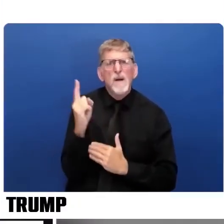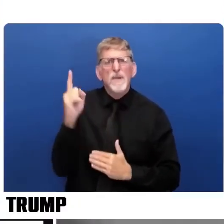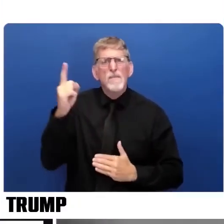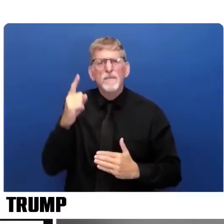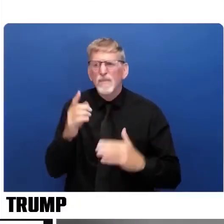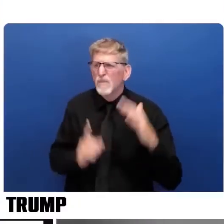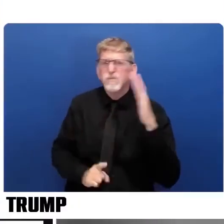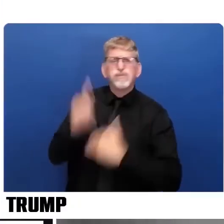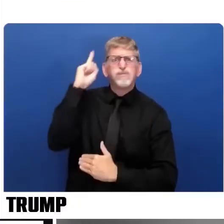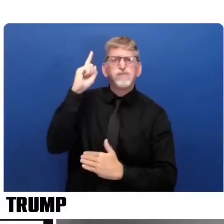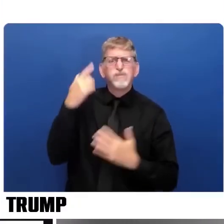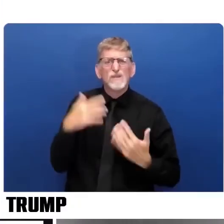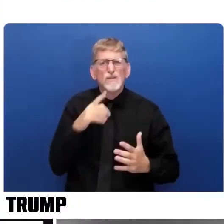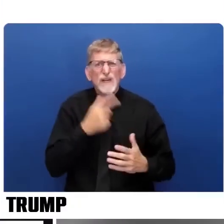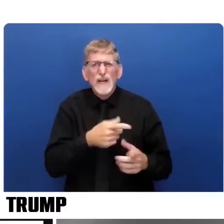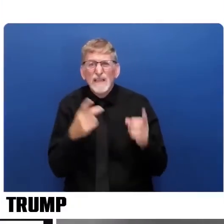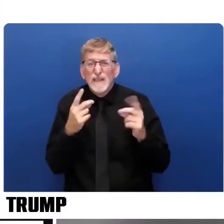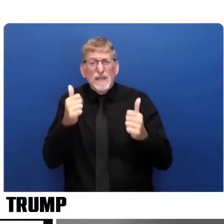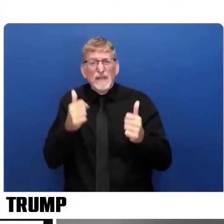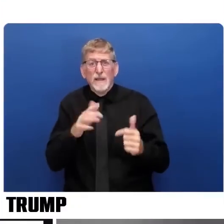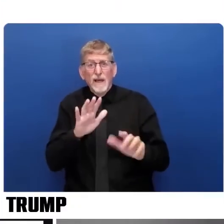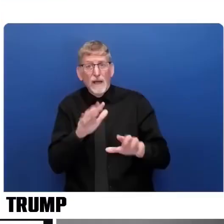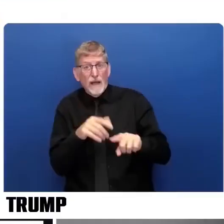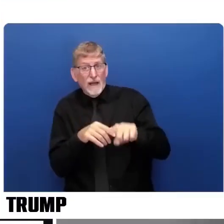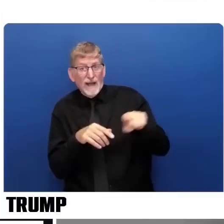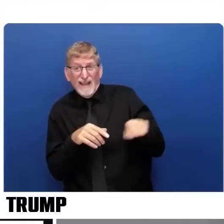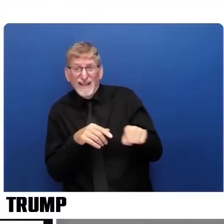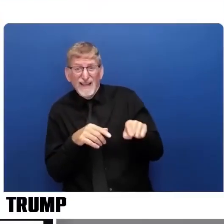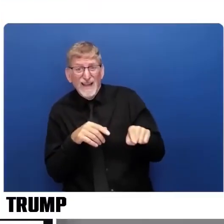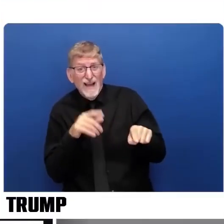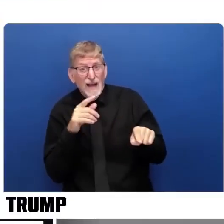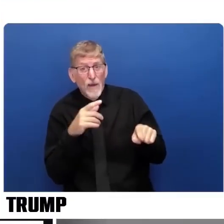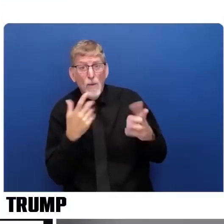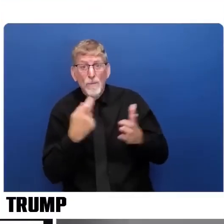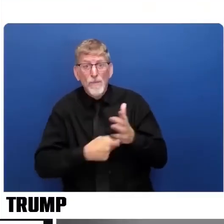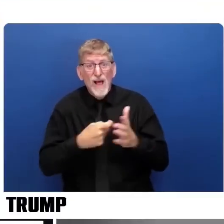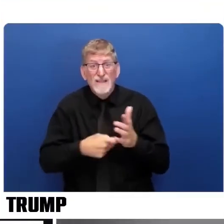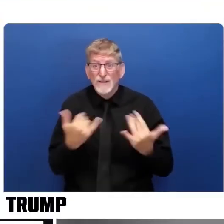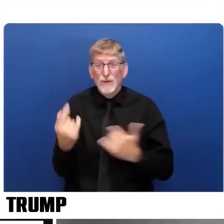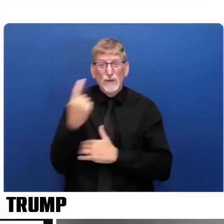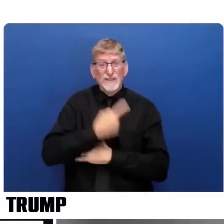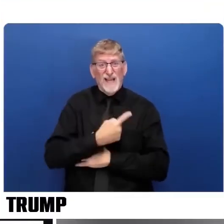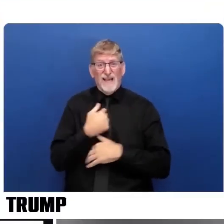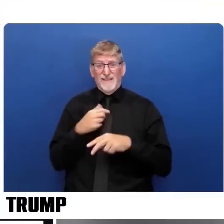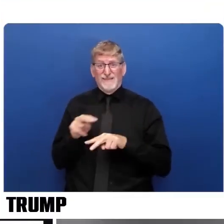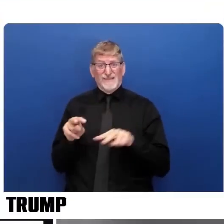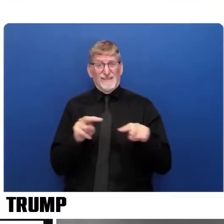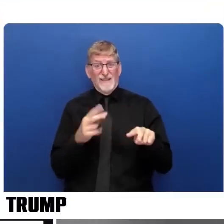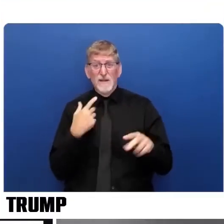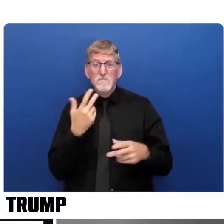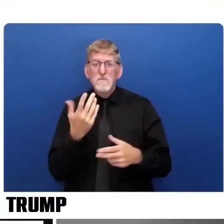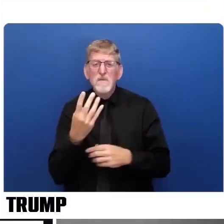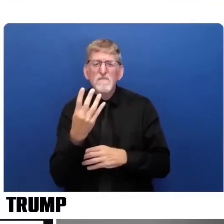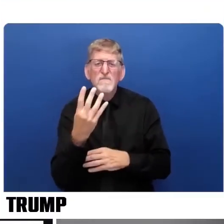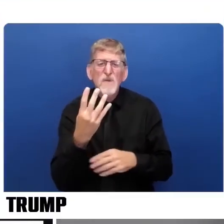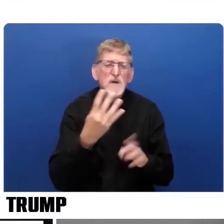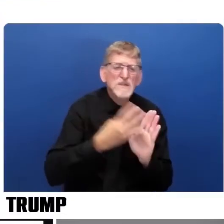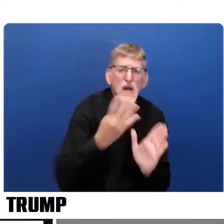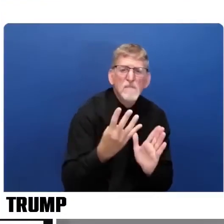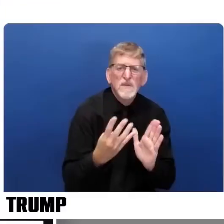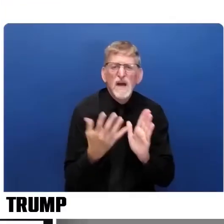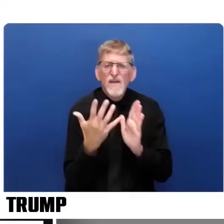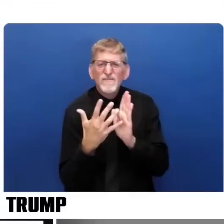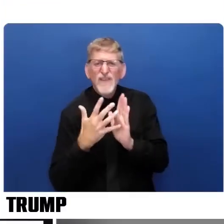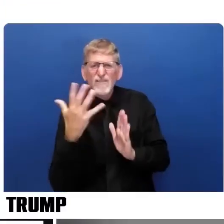these guys go to where they were. I would have been 5 times, 4 times, 5 times higher, because you're talking